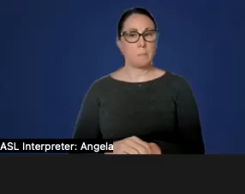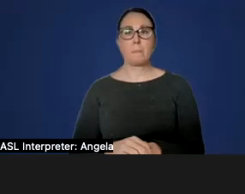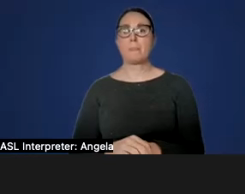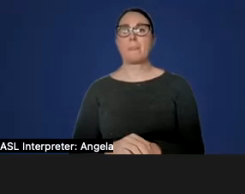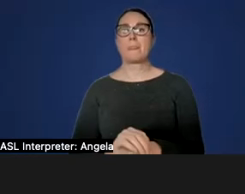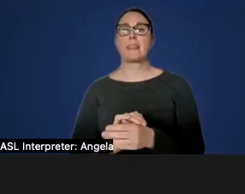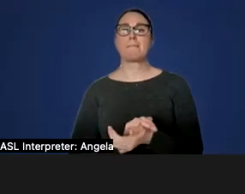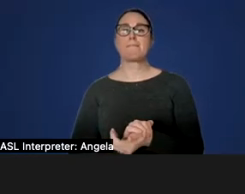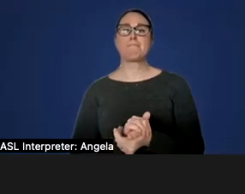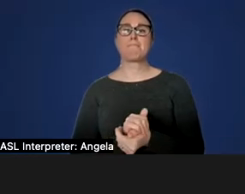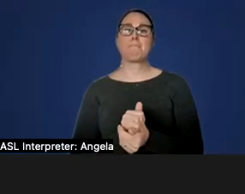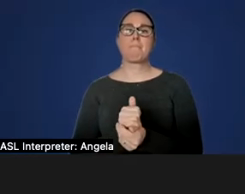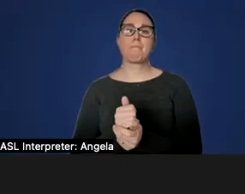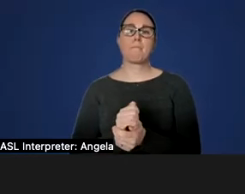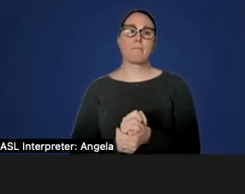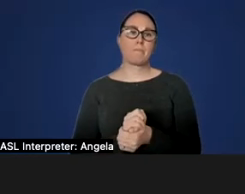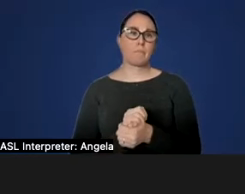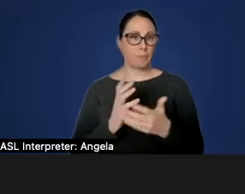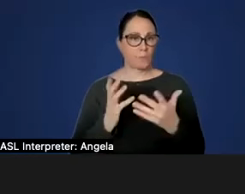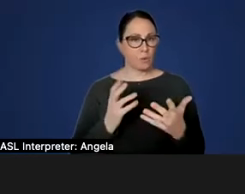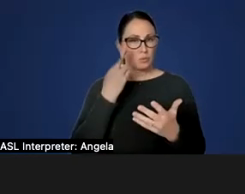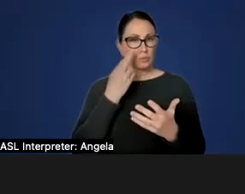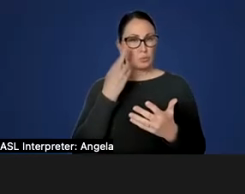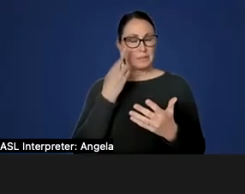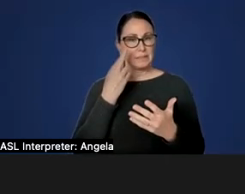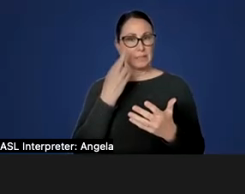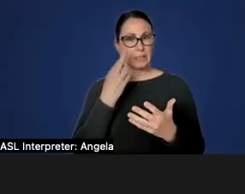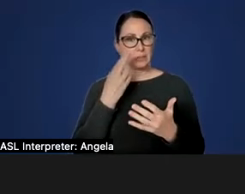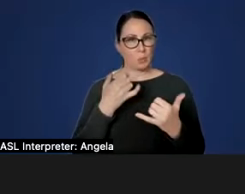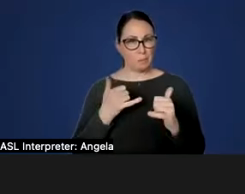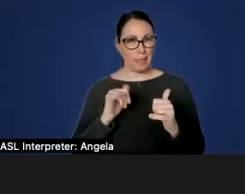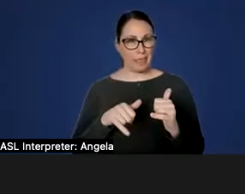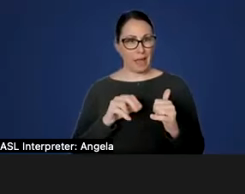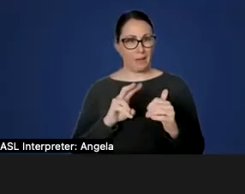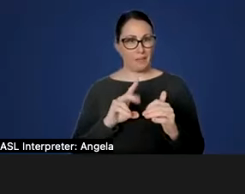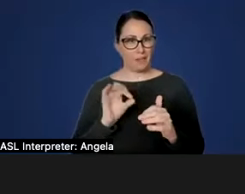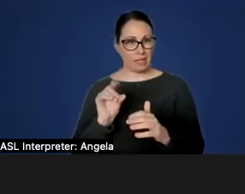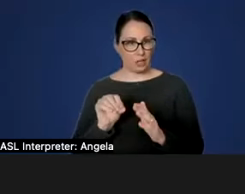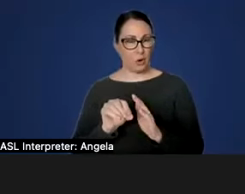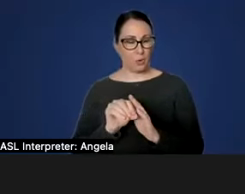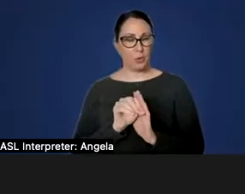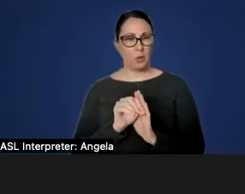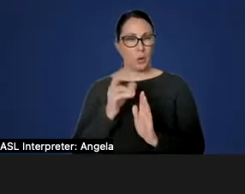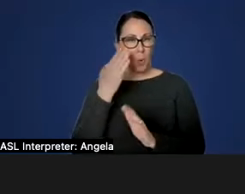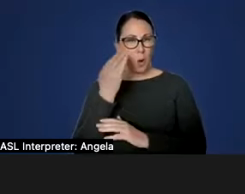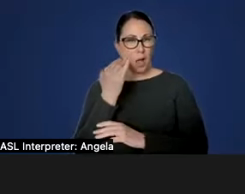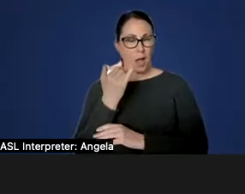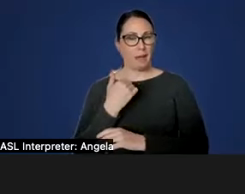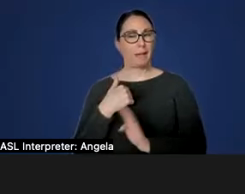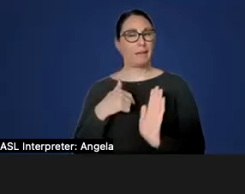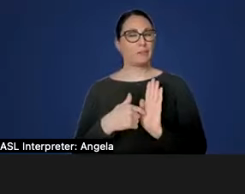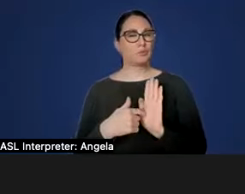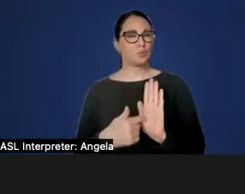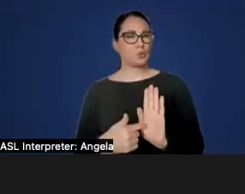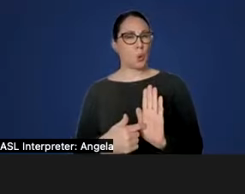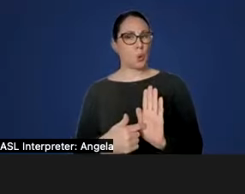So the reason why we play that video because it really shows like the little